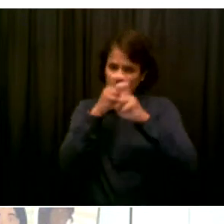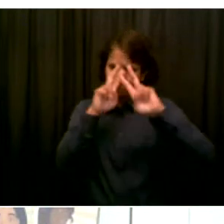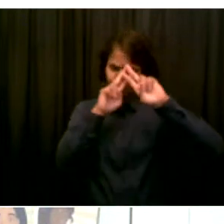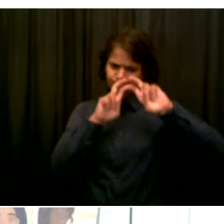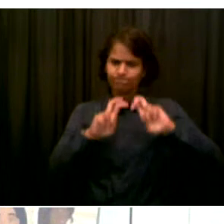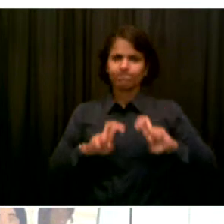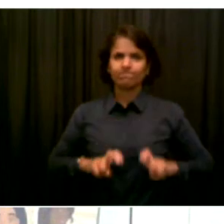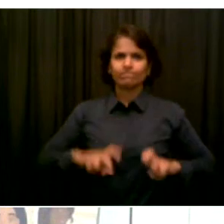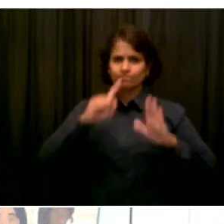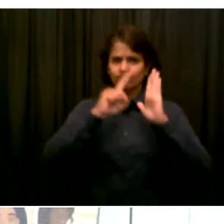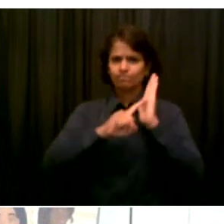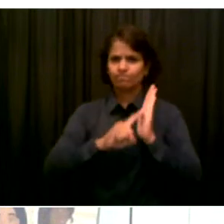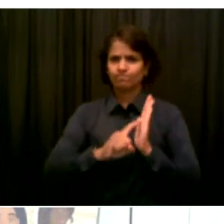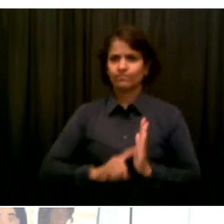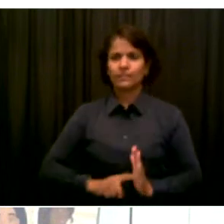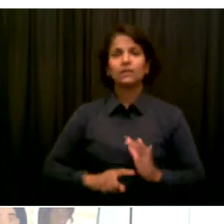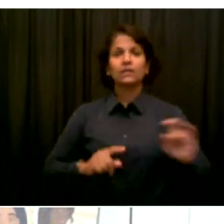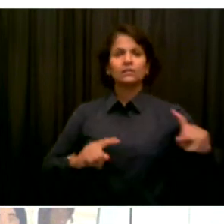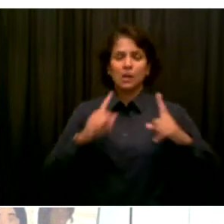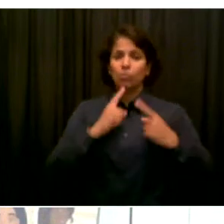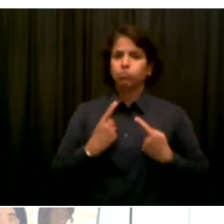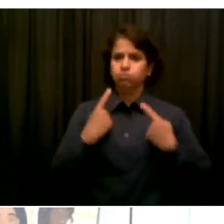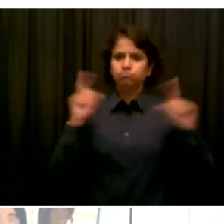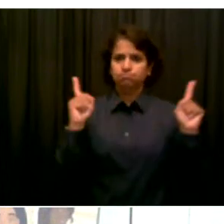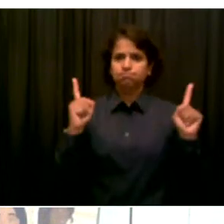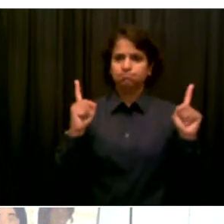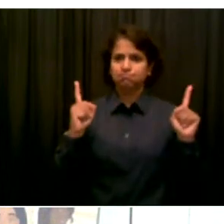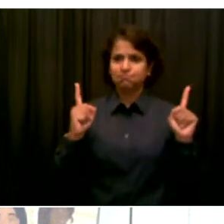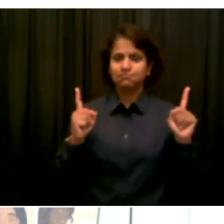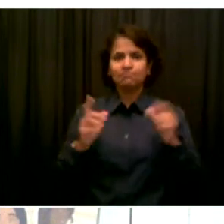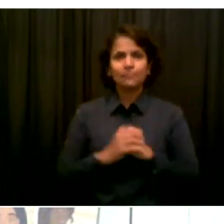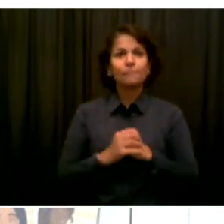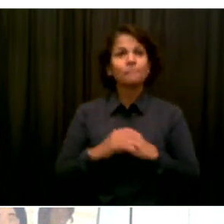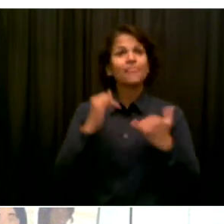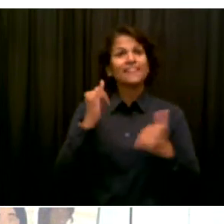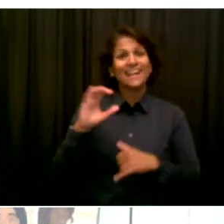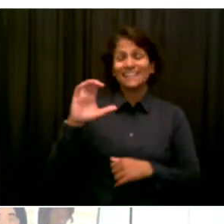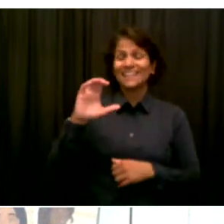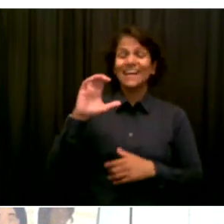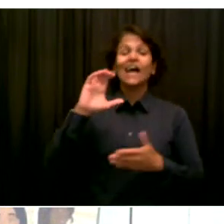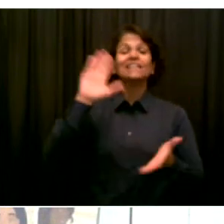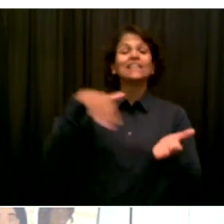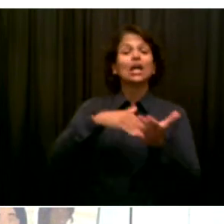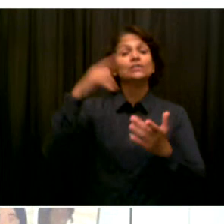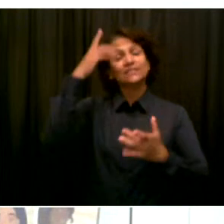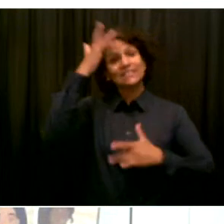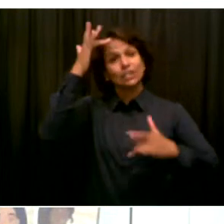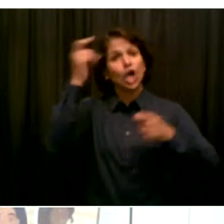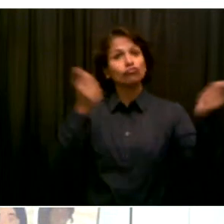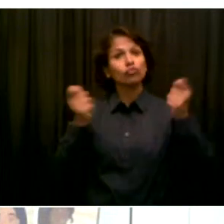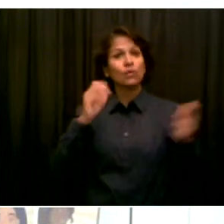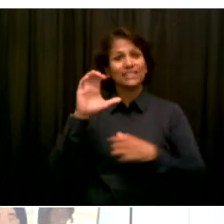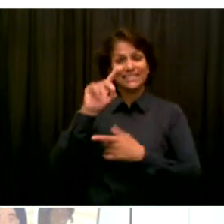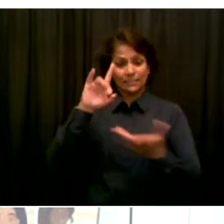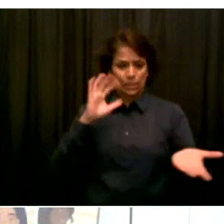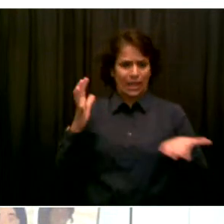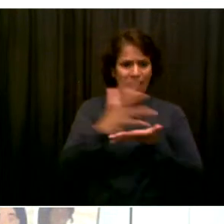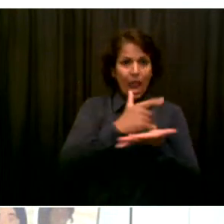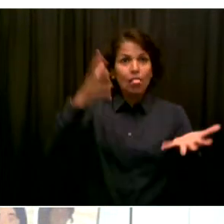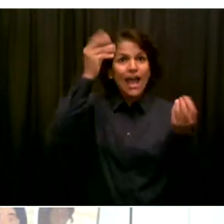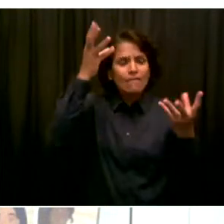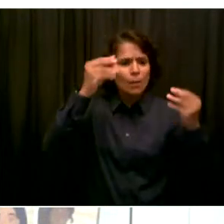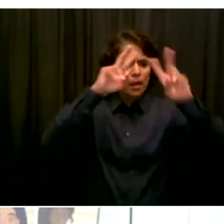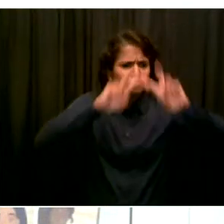and the CDC to review the evidence and offer recommendations. The FDA committee is slated to meet tomorrow,